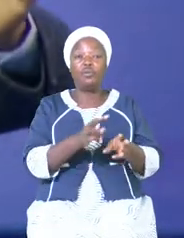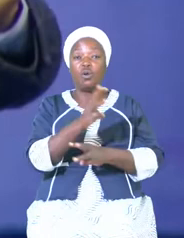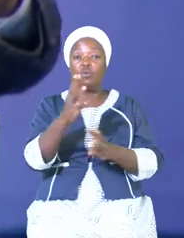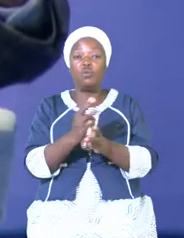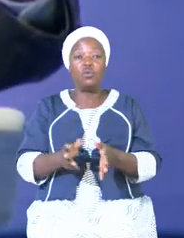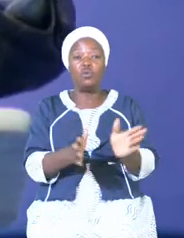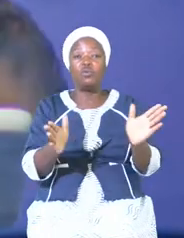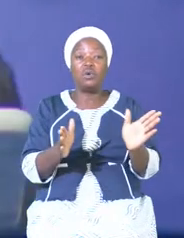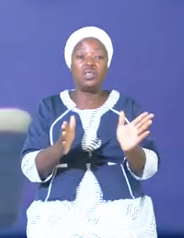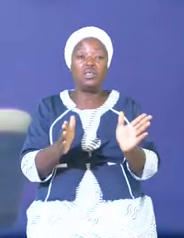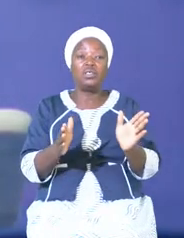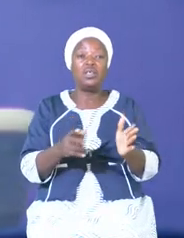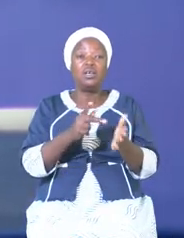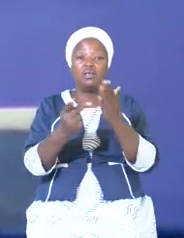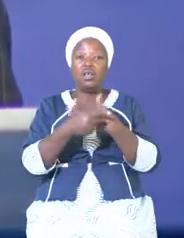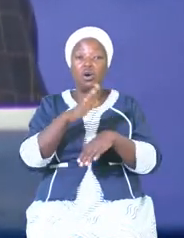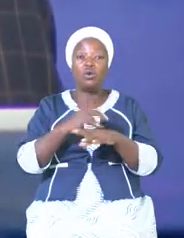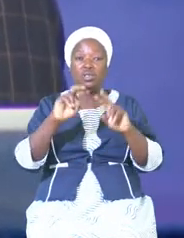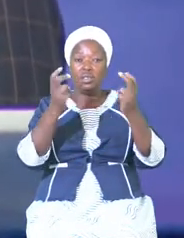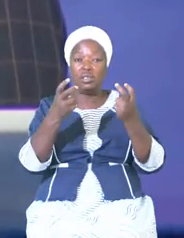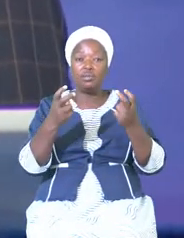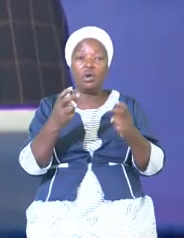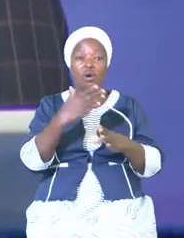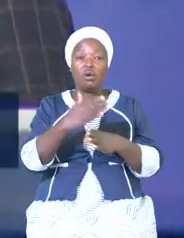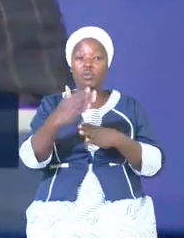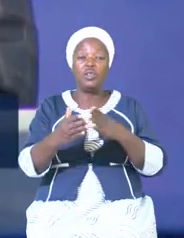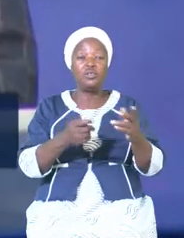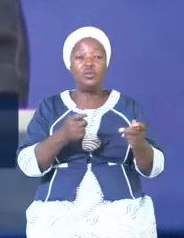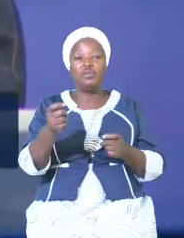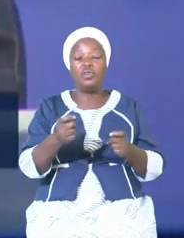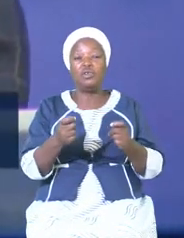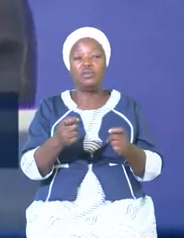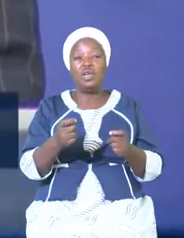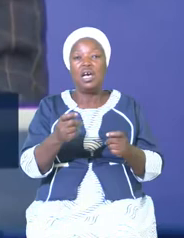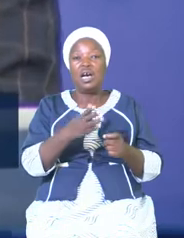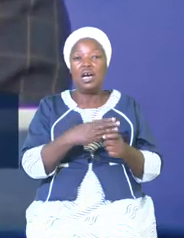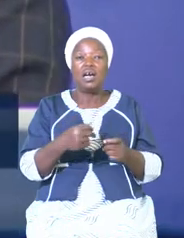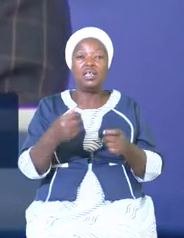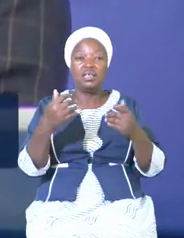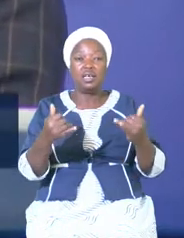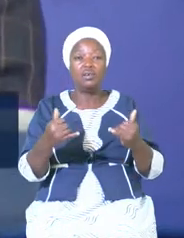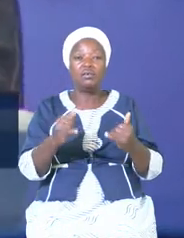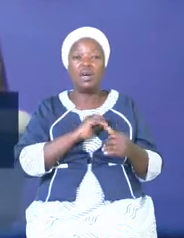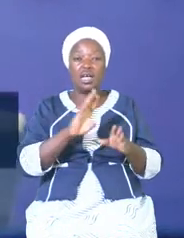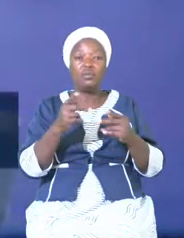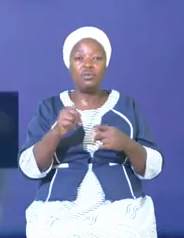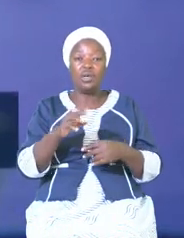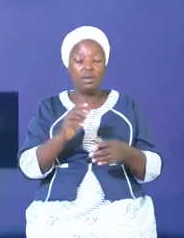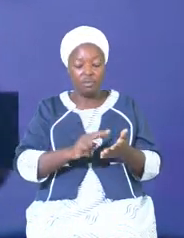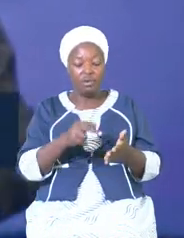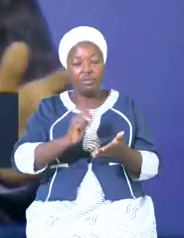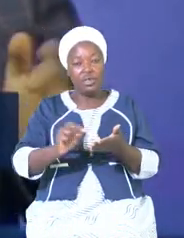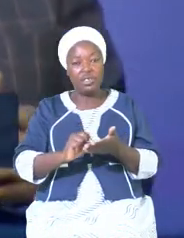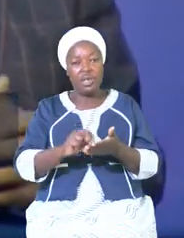the theme complete dominion. And tonight I'm reading to you from 1 Corinthians chapter